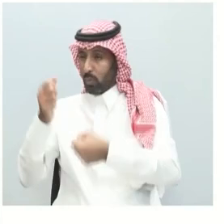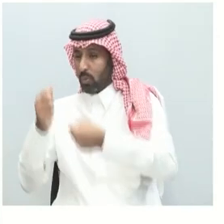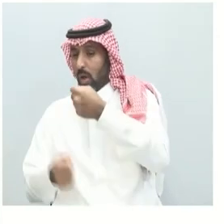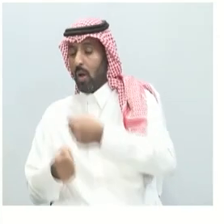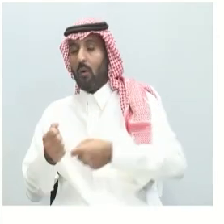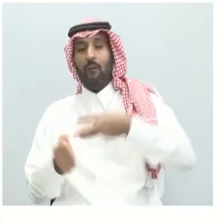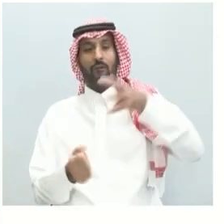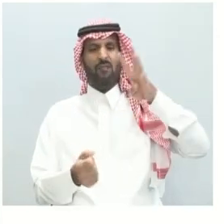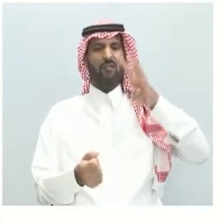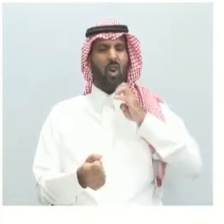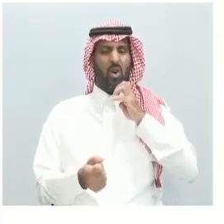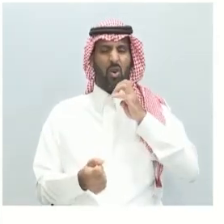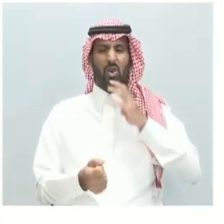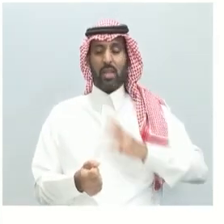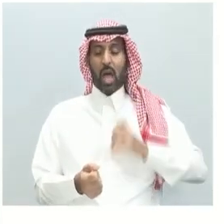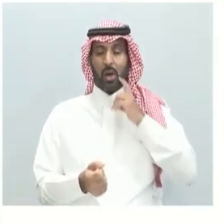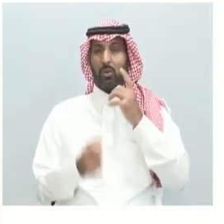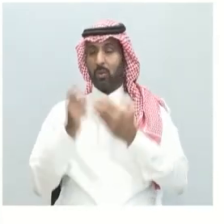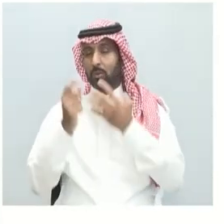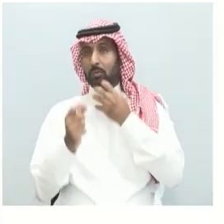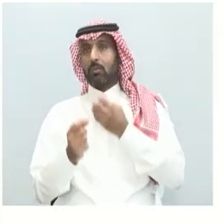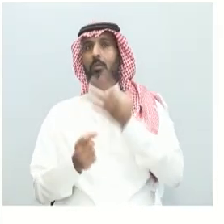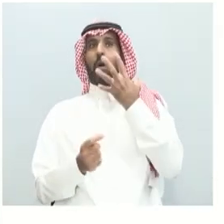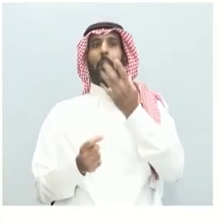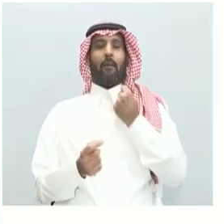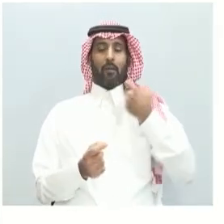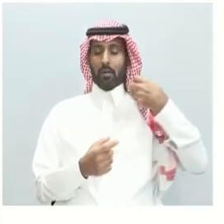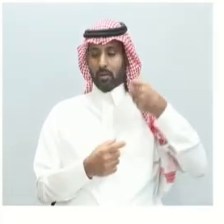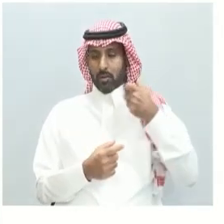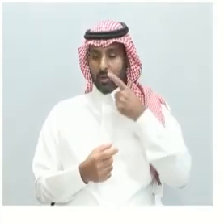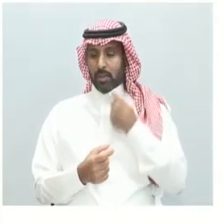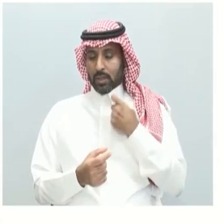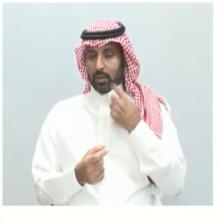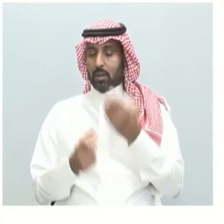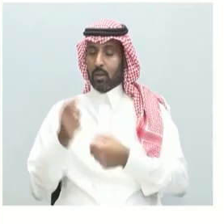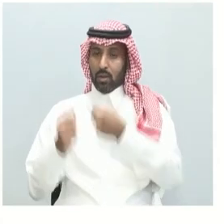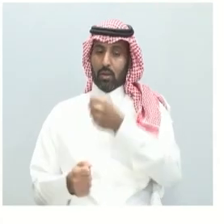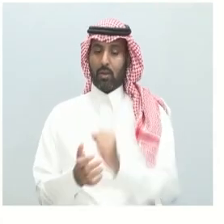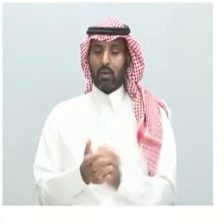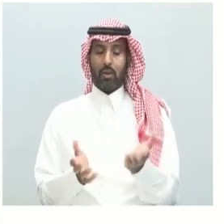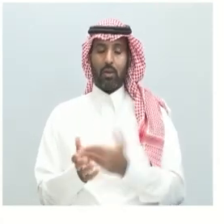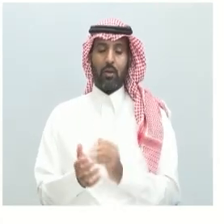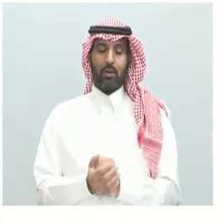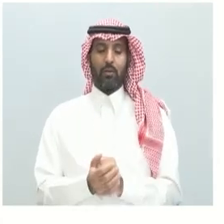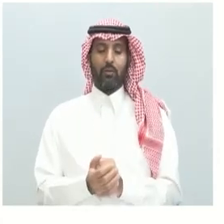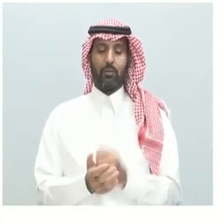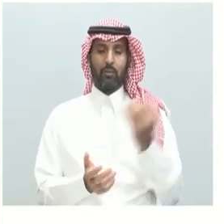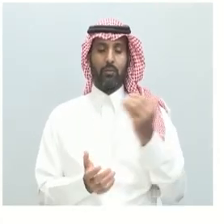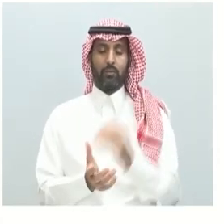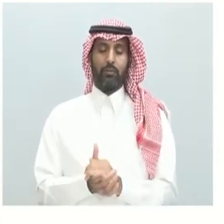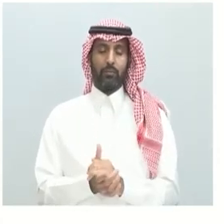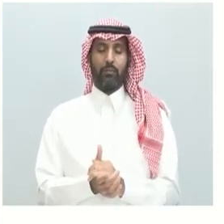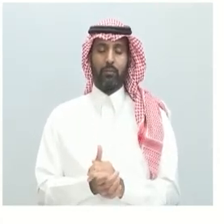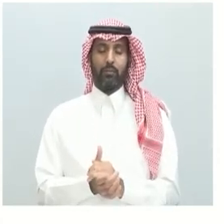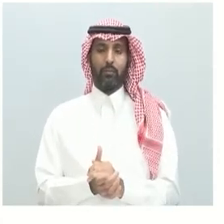they need oxygen. So again, use the simple present or will in the second clause. So